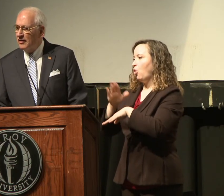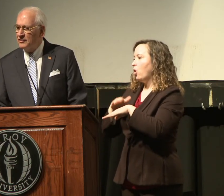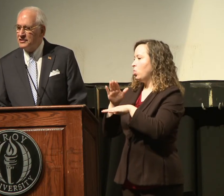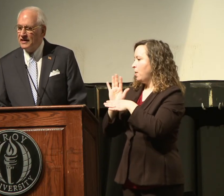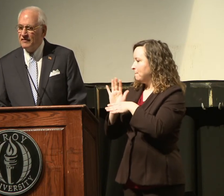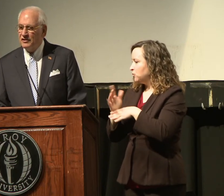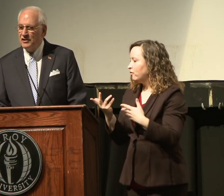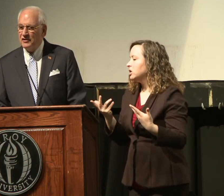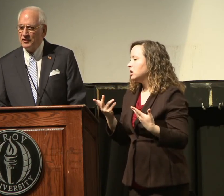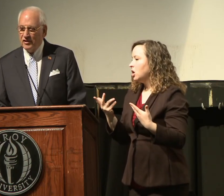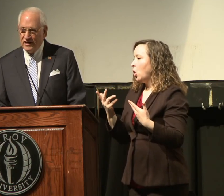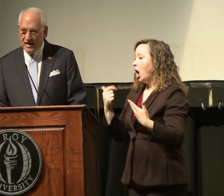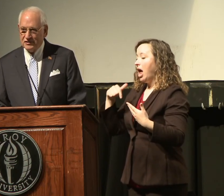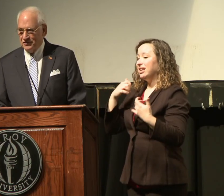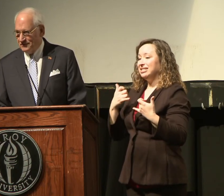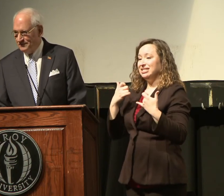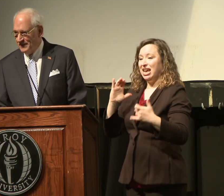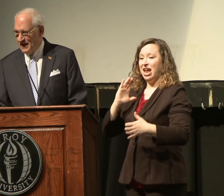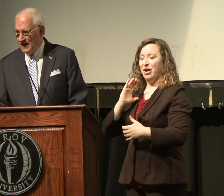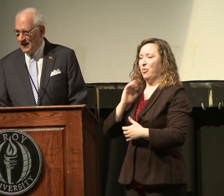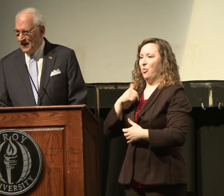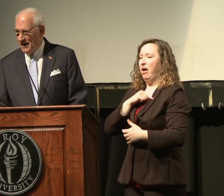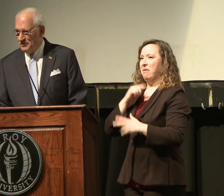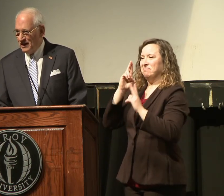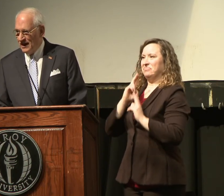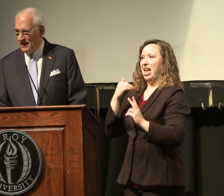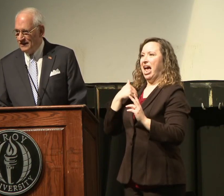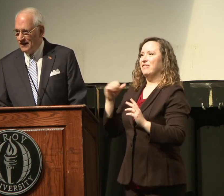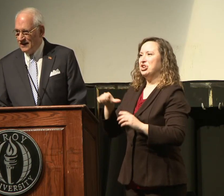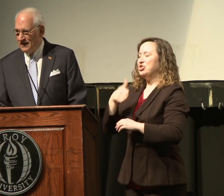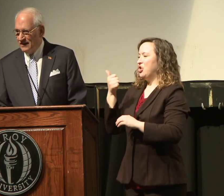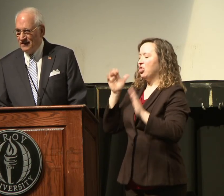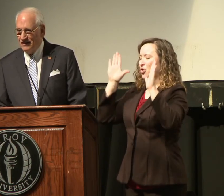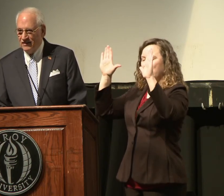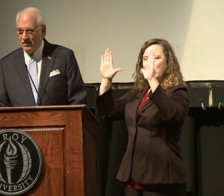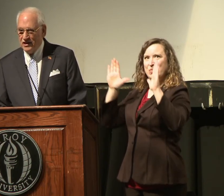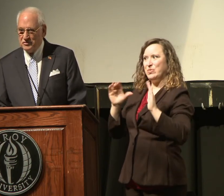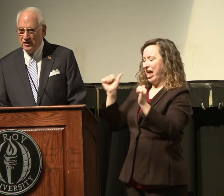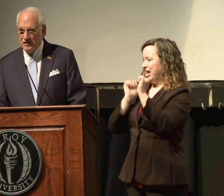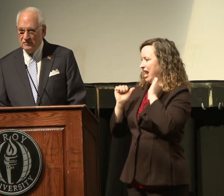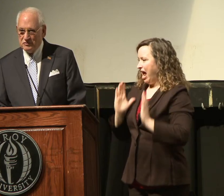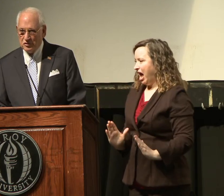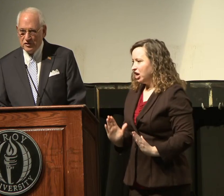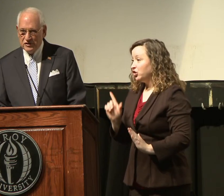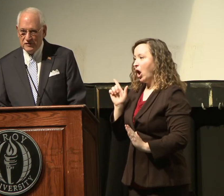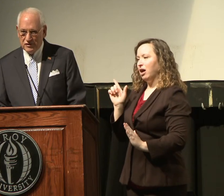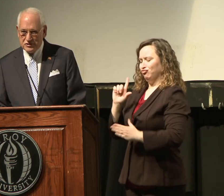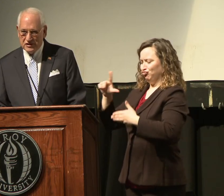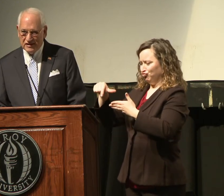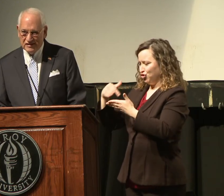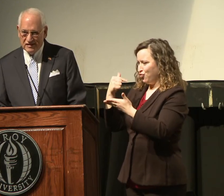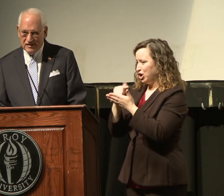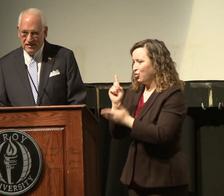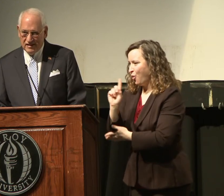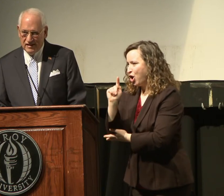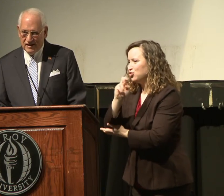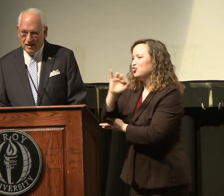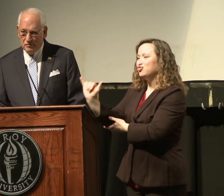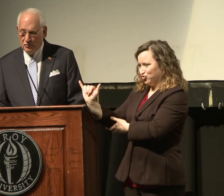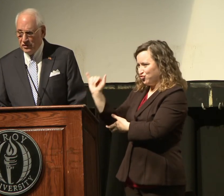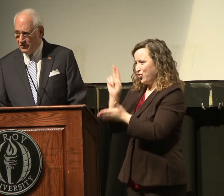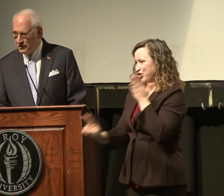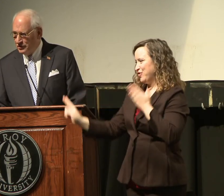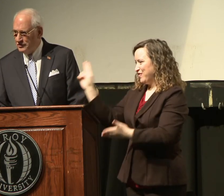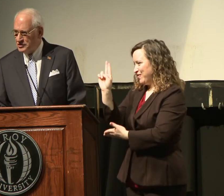actually honored to have another great actor, and I'm delighted that he graduated from Troy University. And